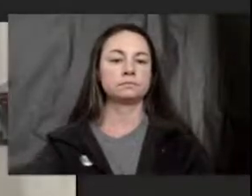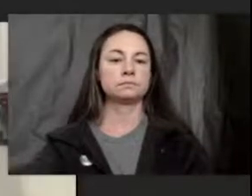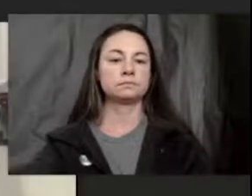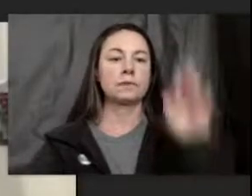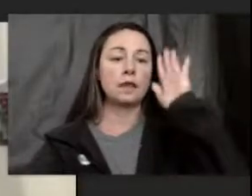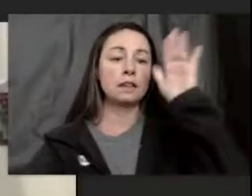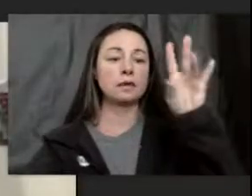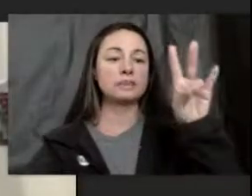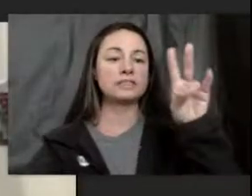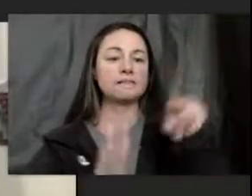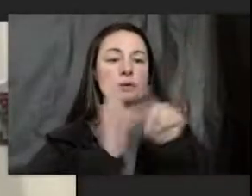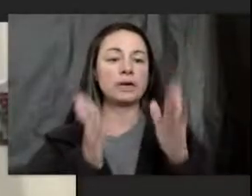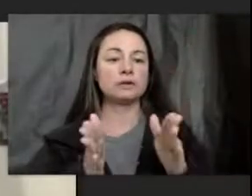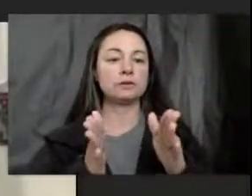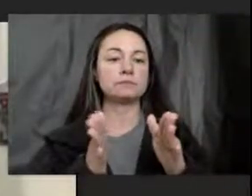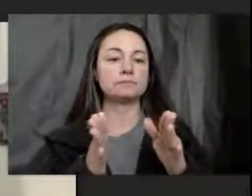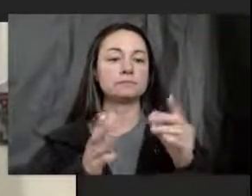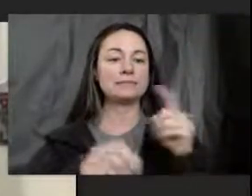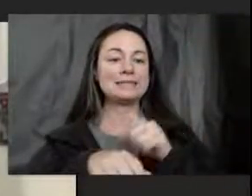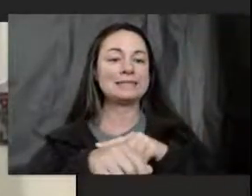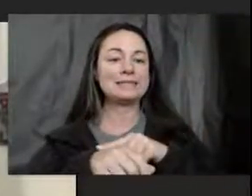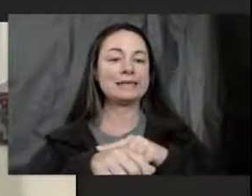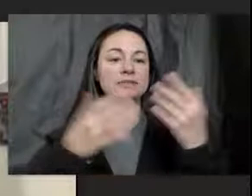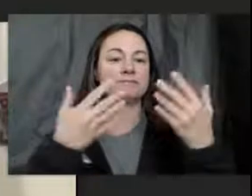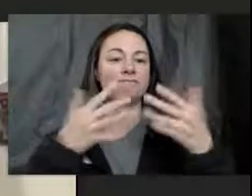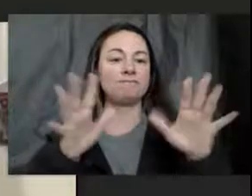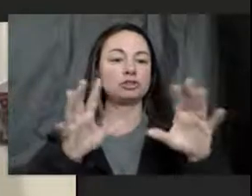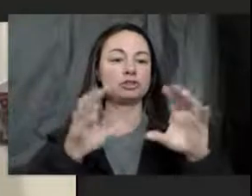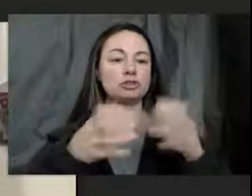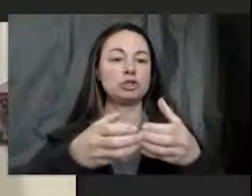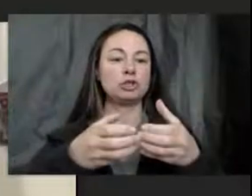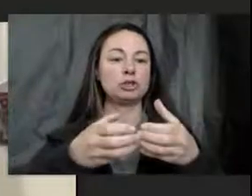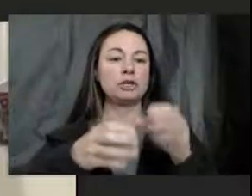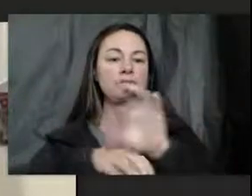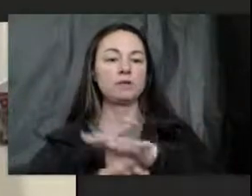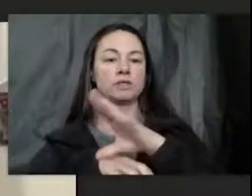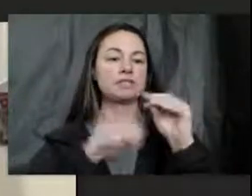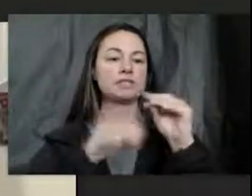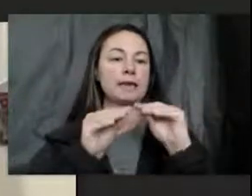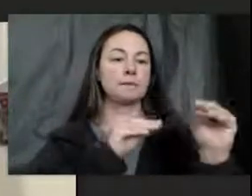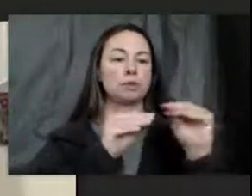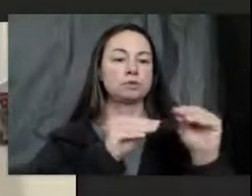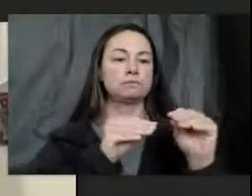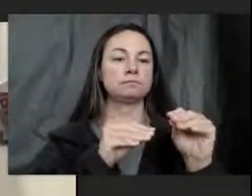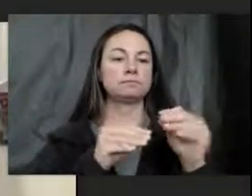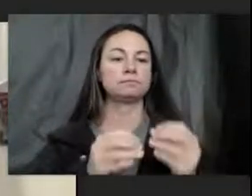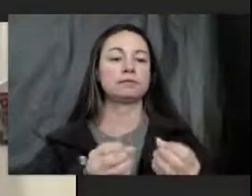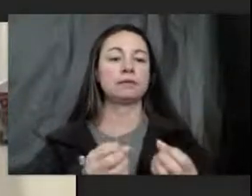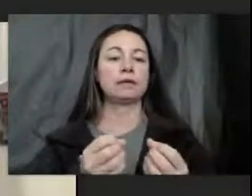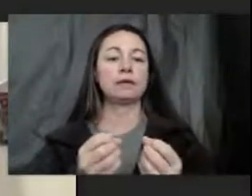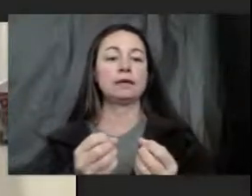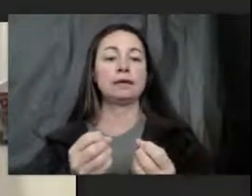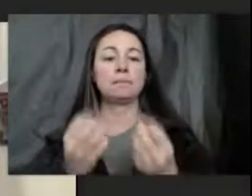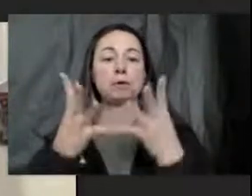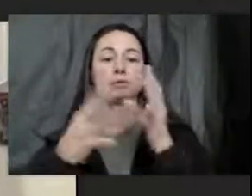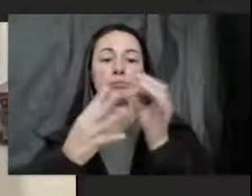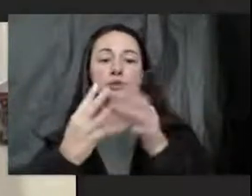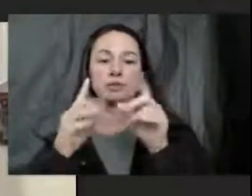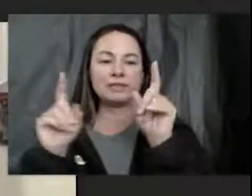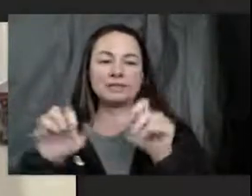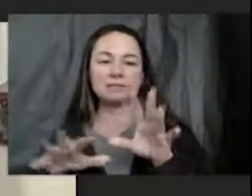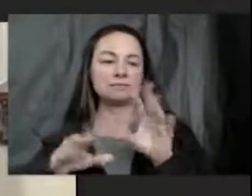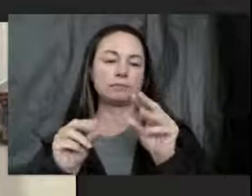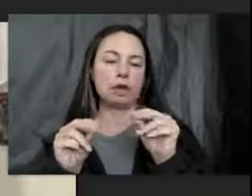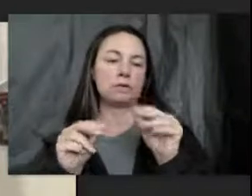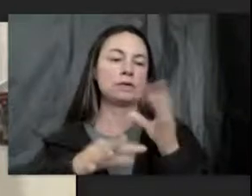Hello, 7th graders. It is time to wrap up our unit about forces in motion. Instead of a multiple choice test, we are going to have you do a